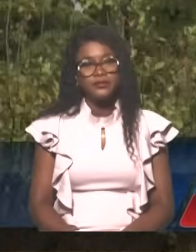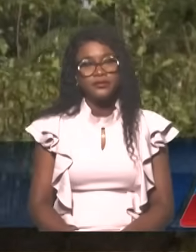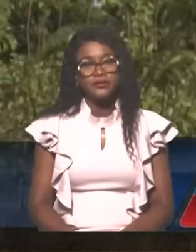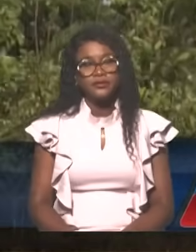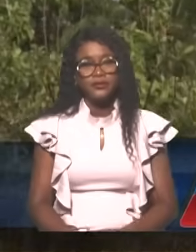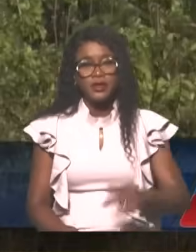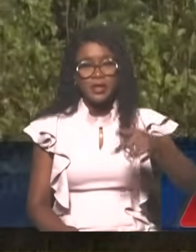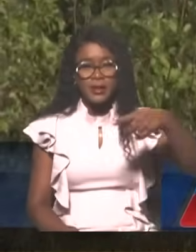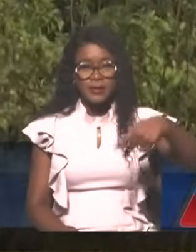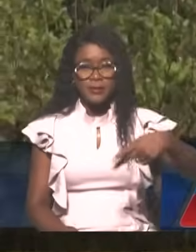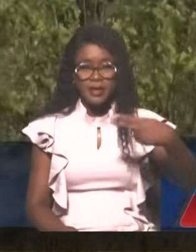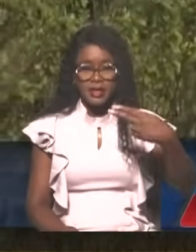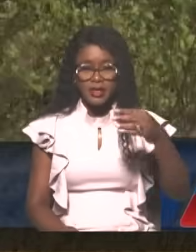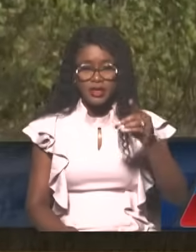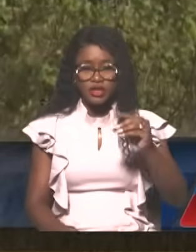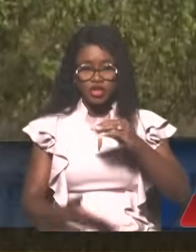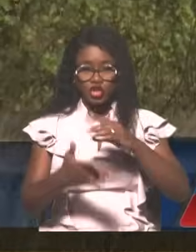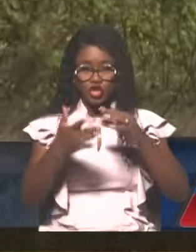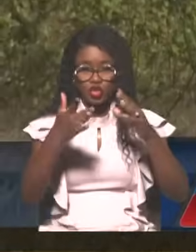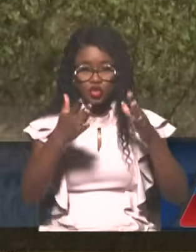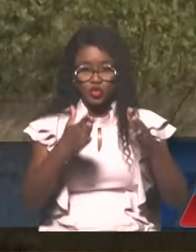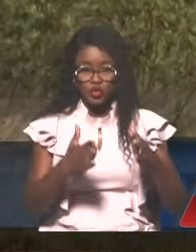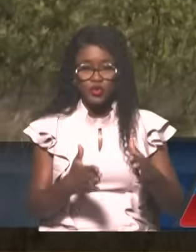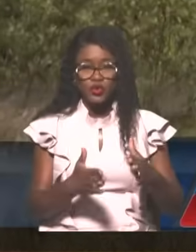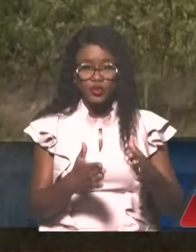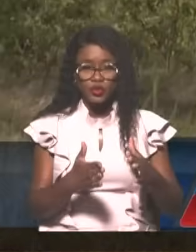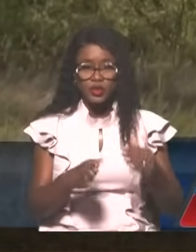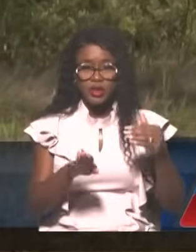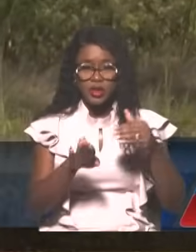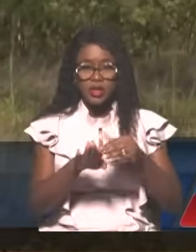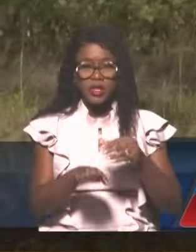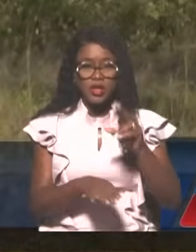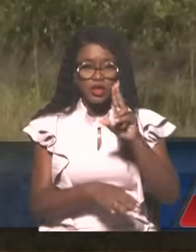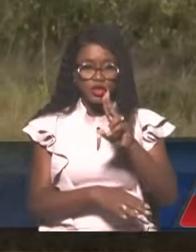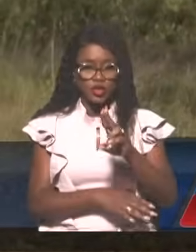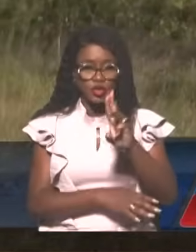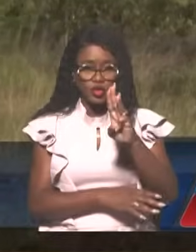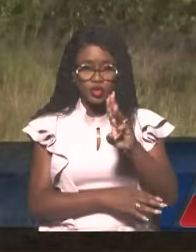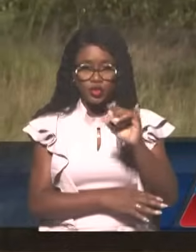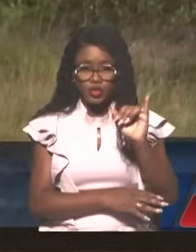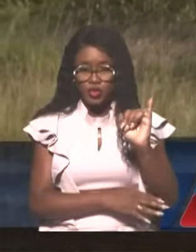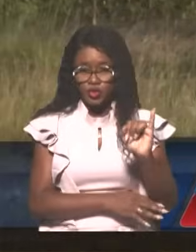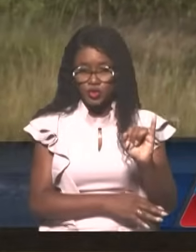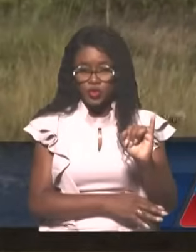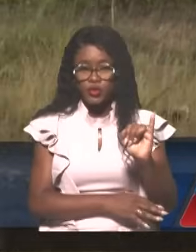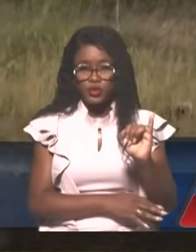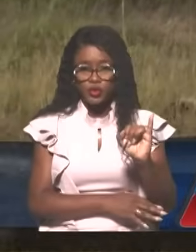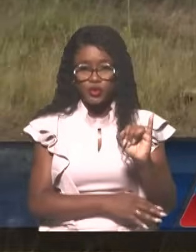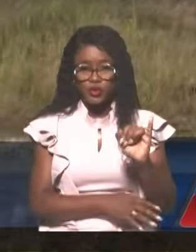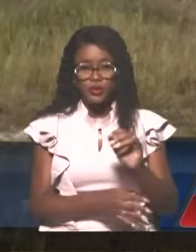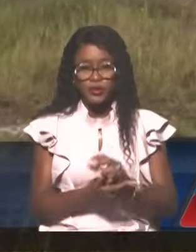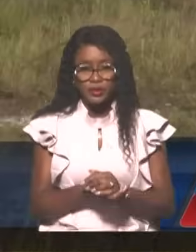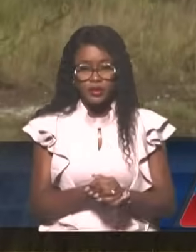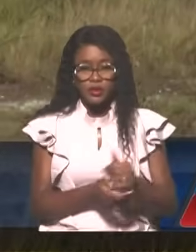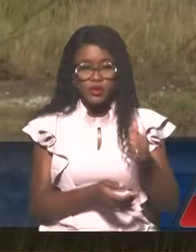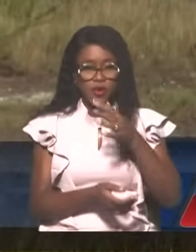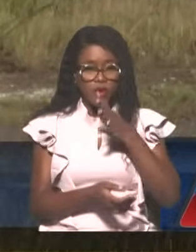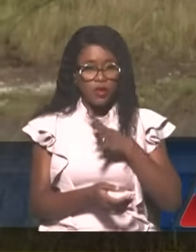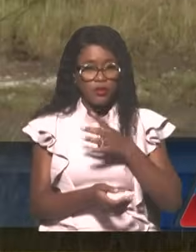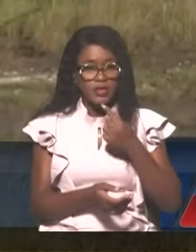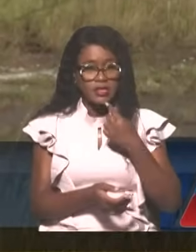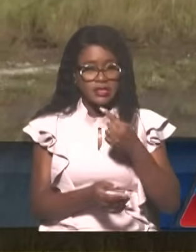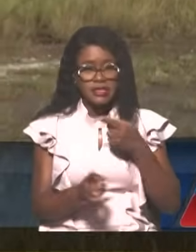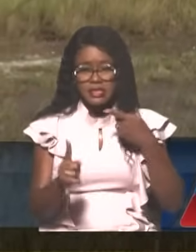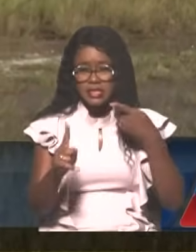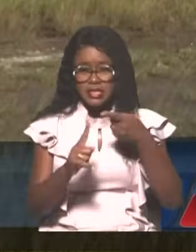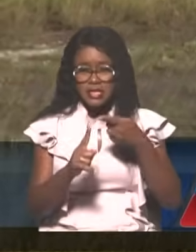PhD student attached to the Geoscience Programme at the University of the West Indies, St. Augustine, Kerneese Ramjarrie, said the aim